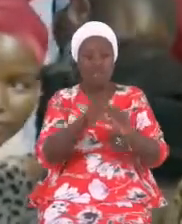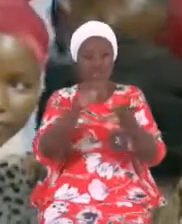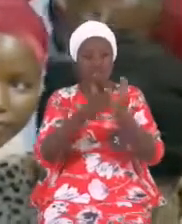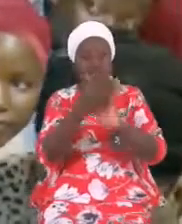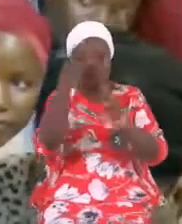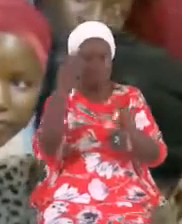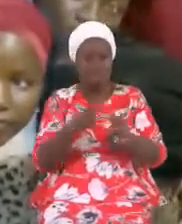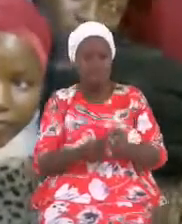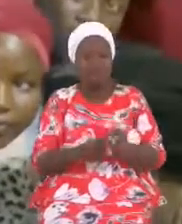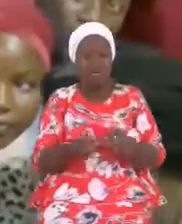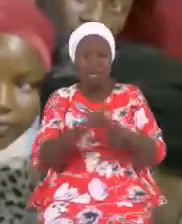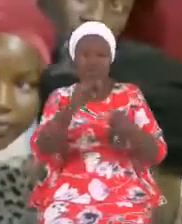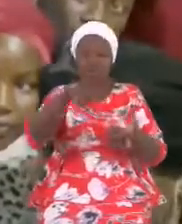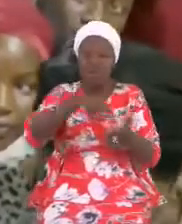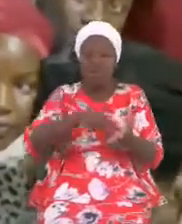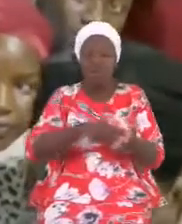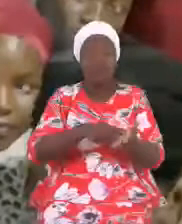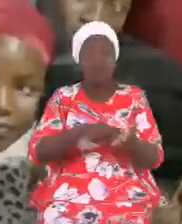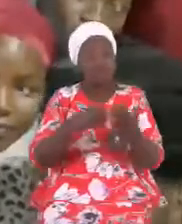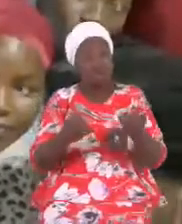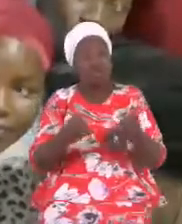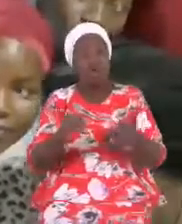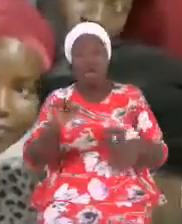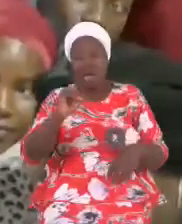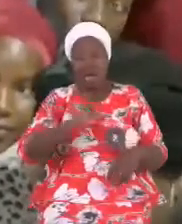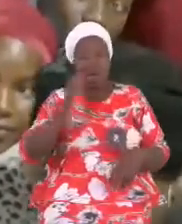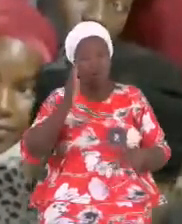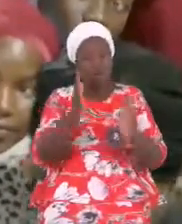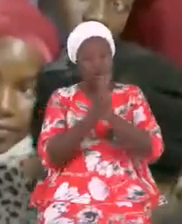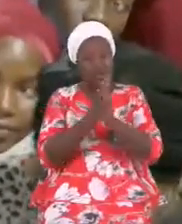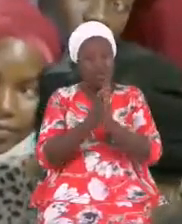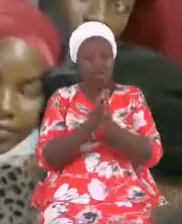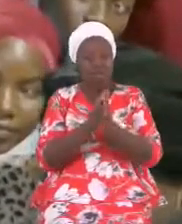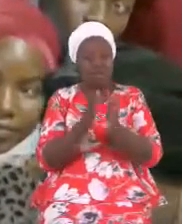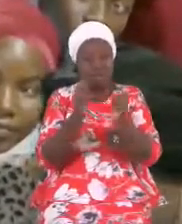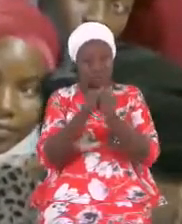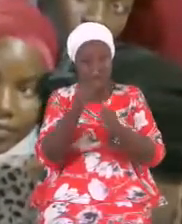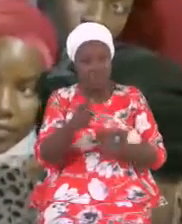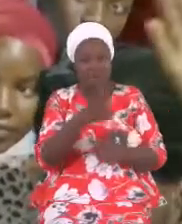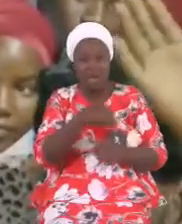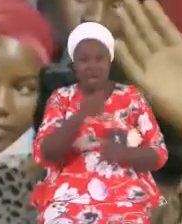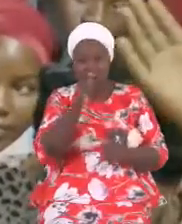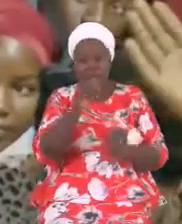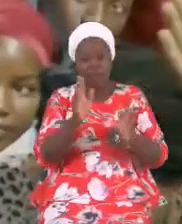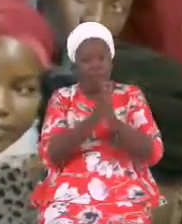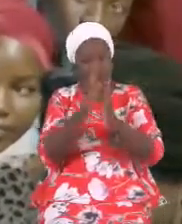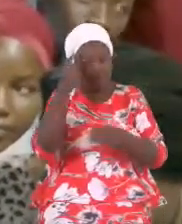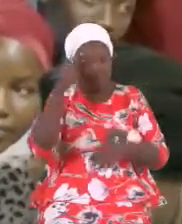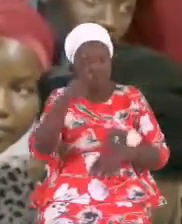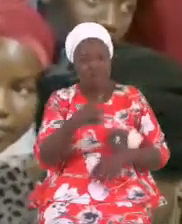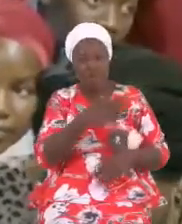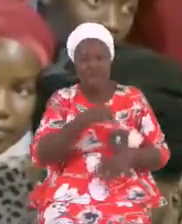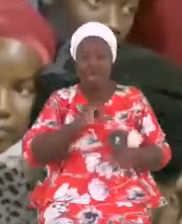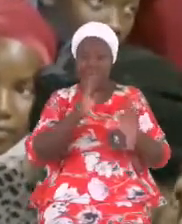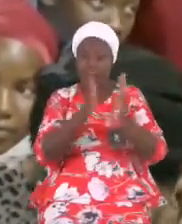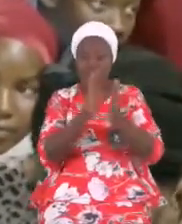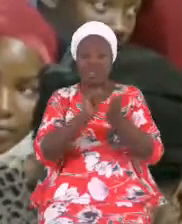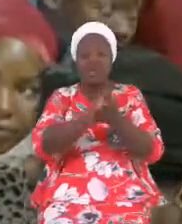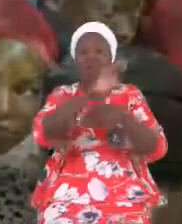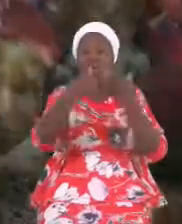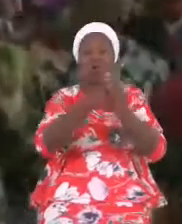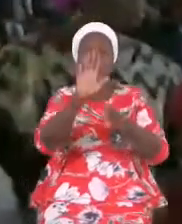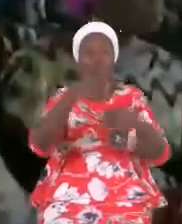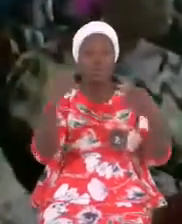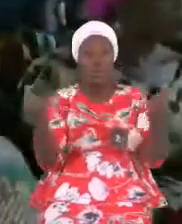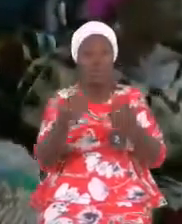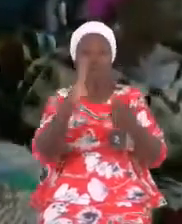stand up, I'm going to pray with you and pray for you. And I pray that all your sins will be forgiven.